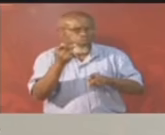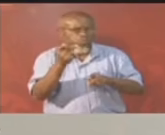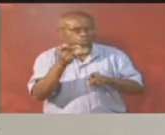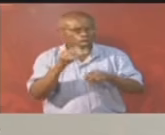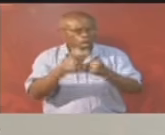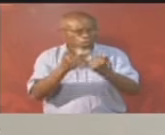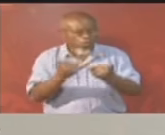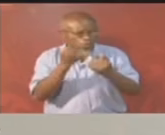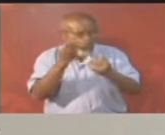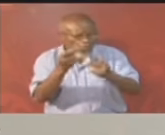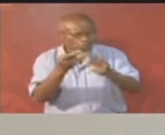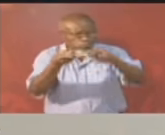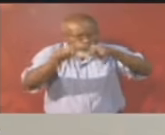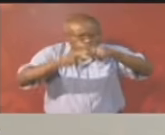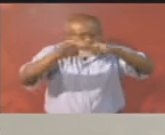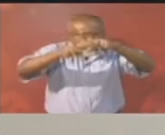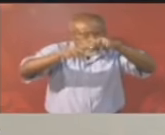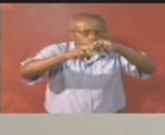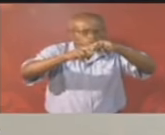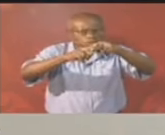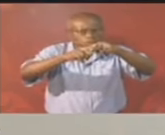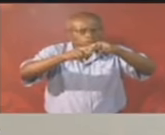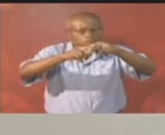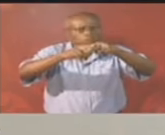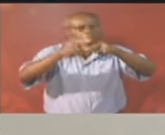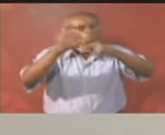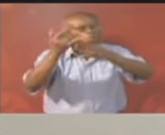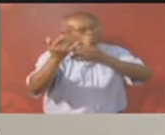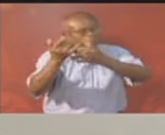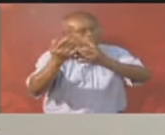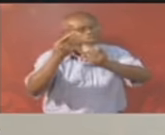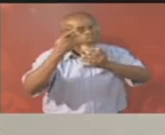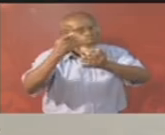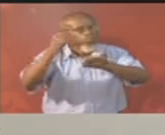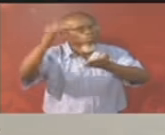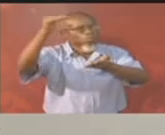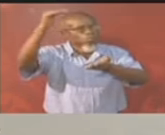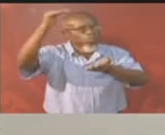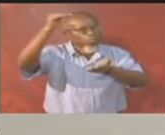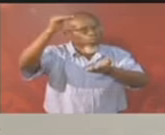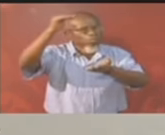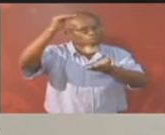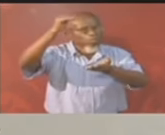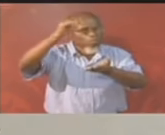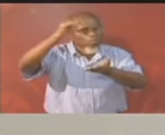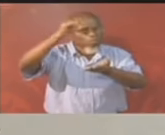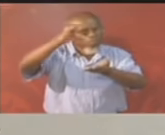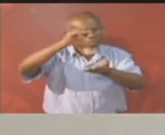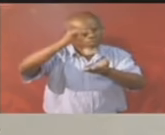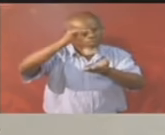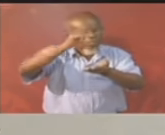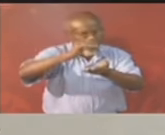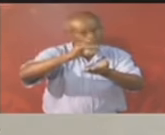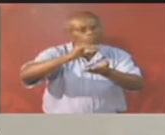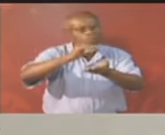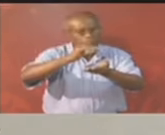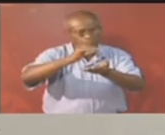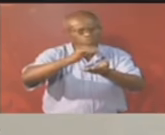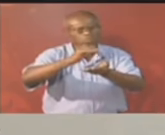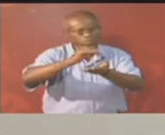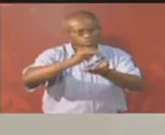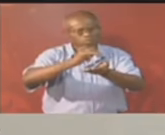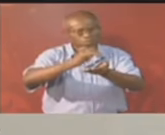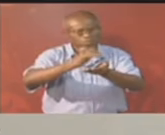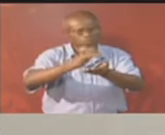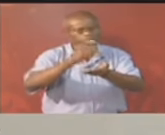slow down and then to turn around. So in a situation where we're seeing levels of positivity among